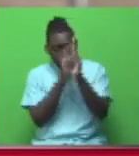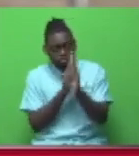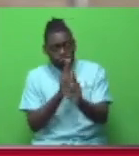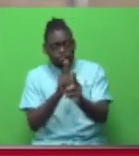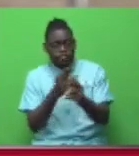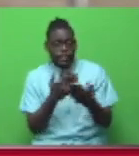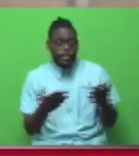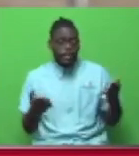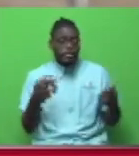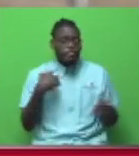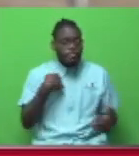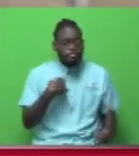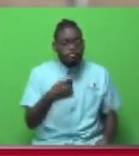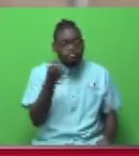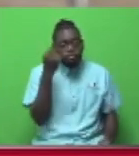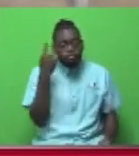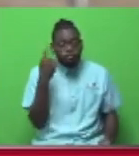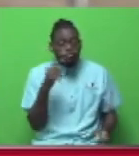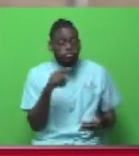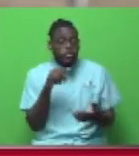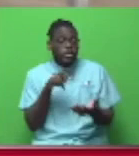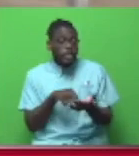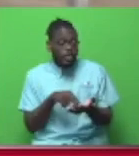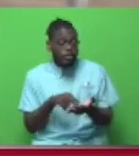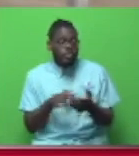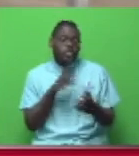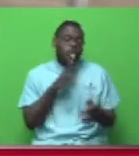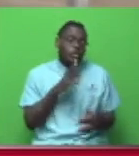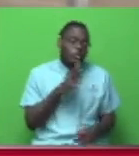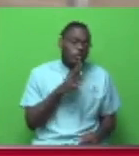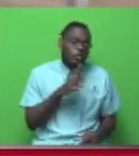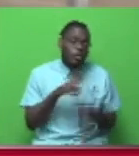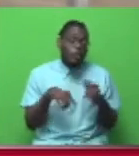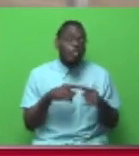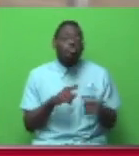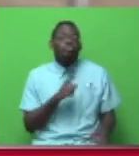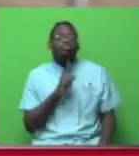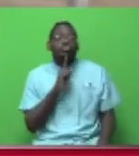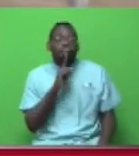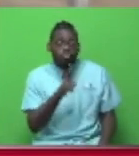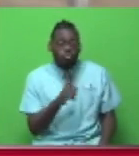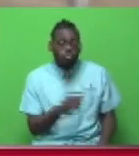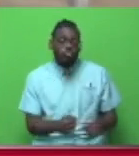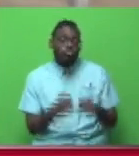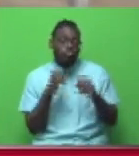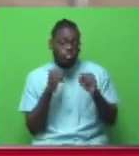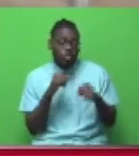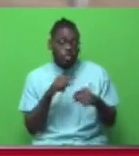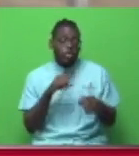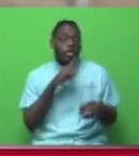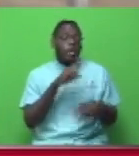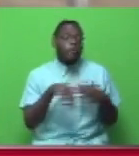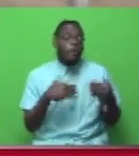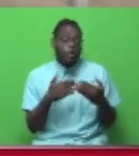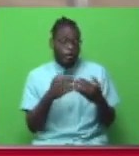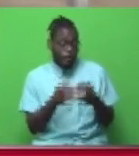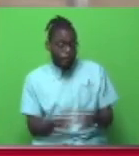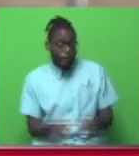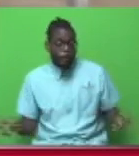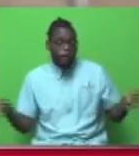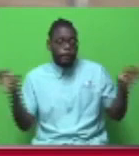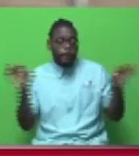understand that he stood for truthfulness. I understand that is what the Ram of Ayodhya represented. But the Ram that the senator referred